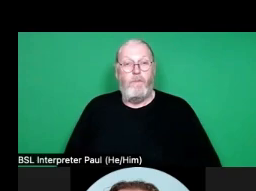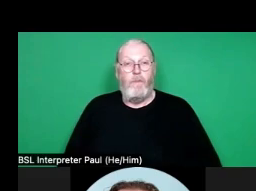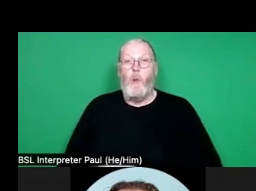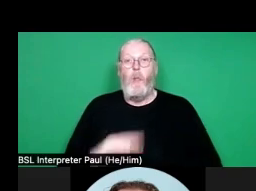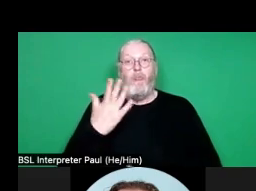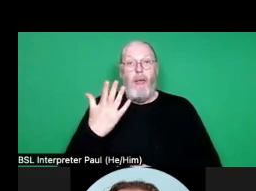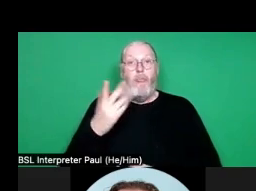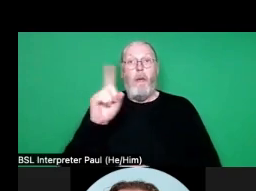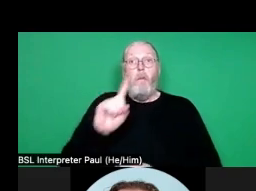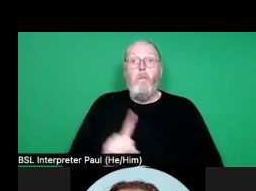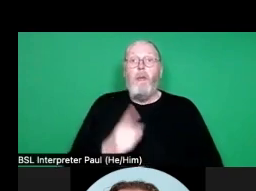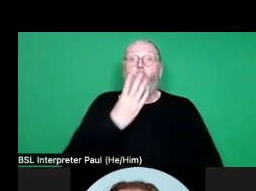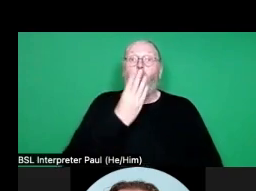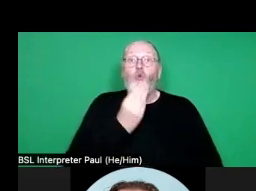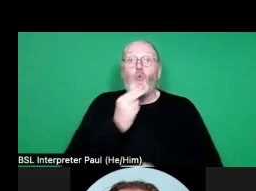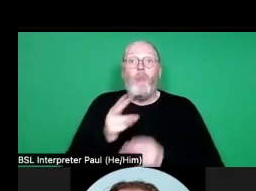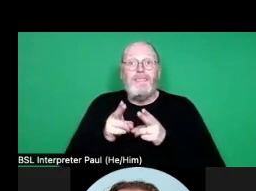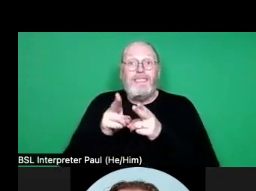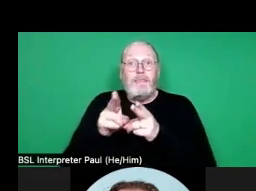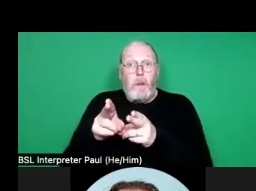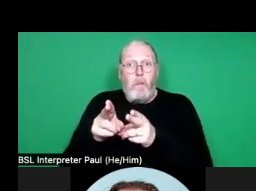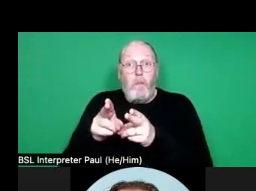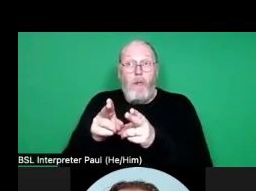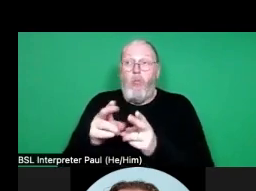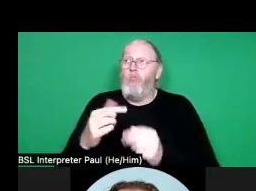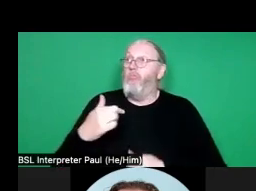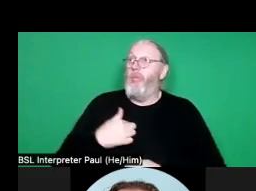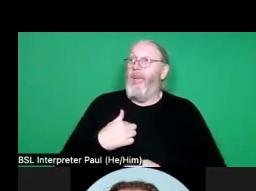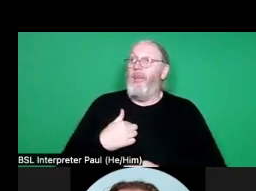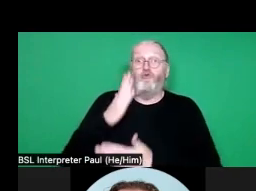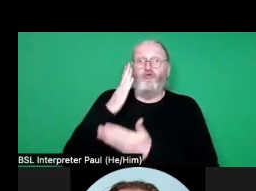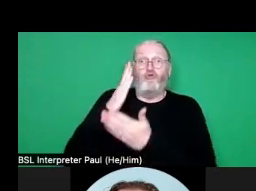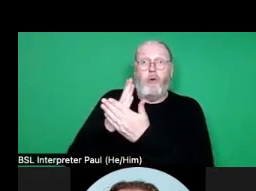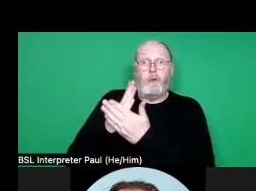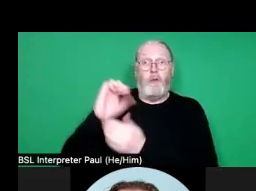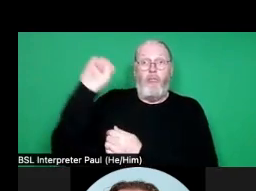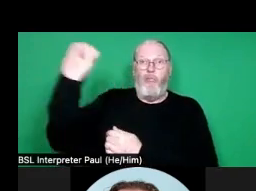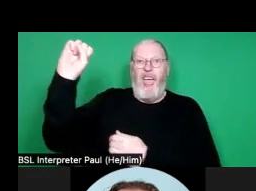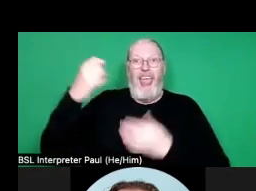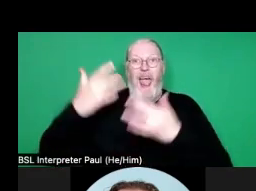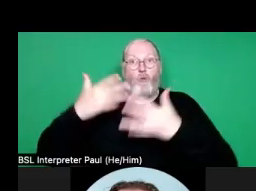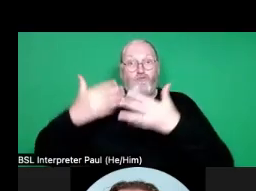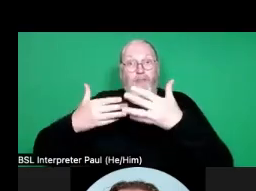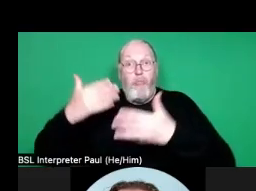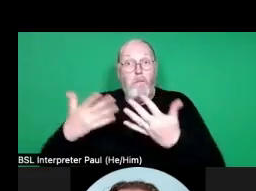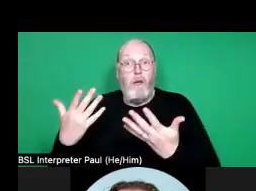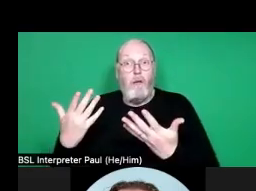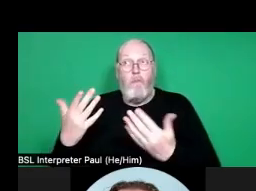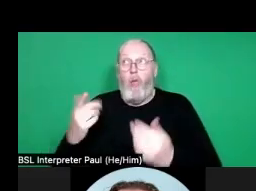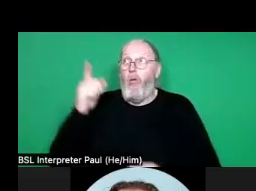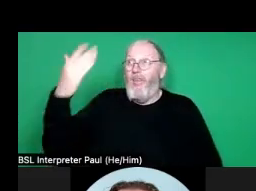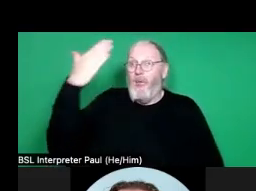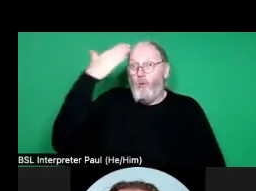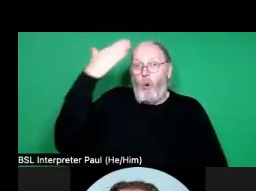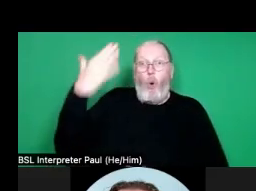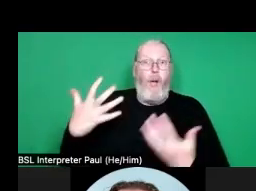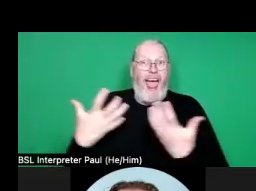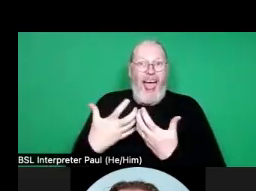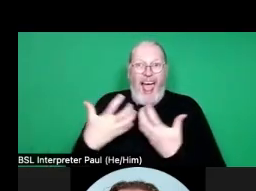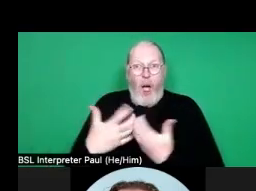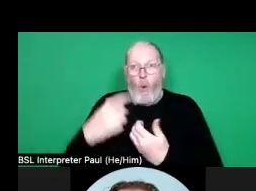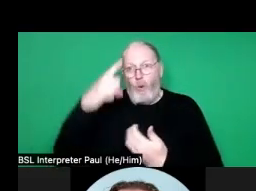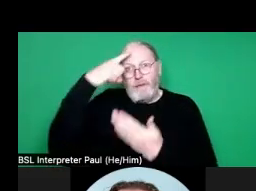Frank here, they trust this matchmaking algorithm with no knowledge of how and why it's